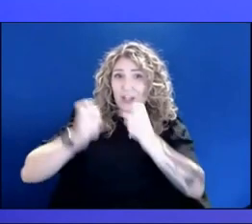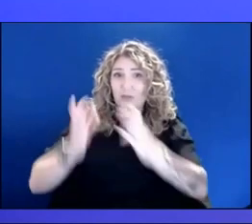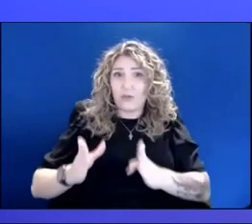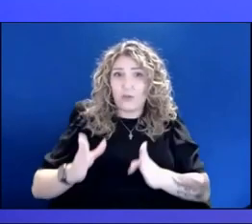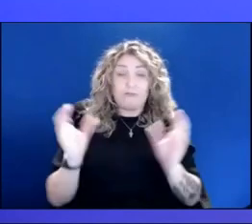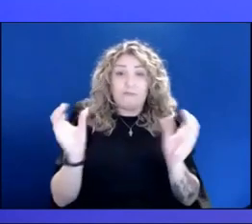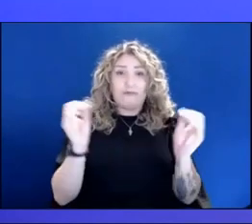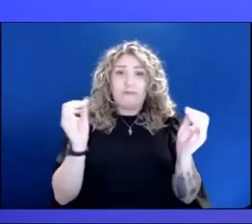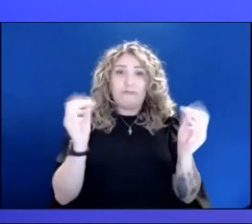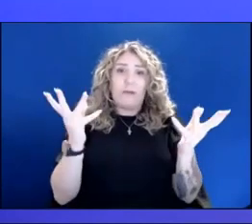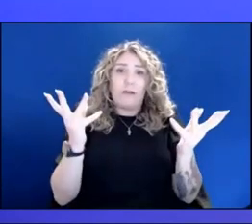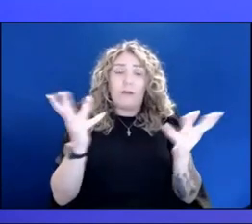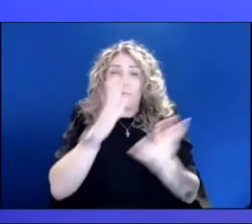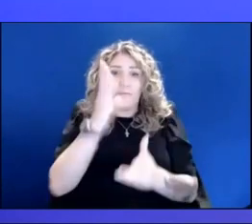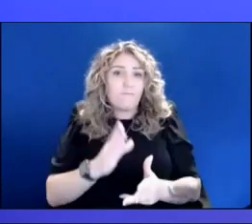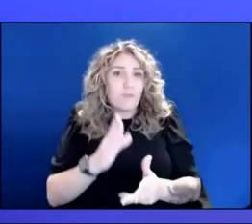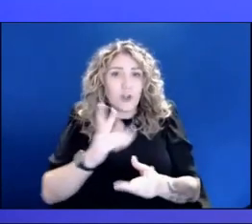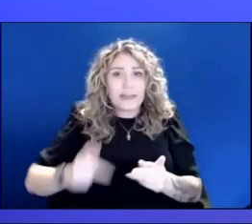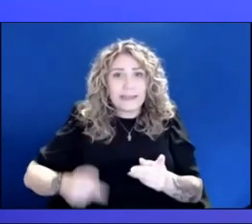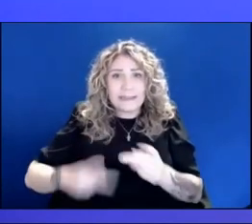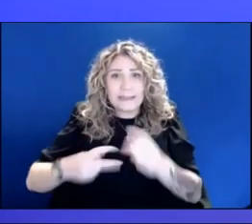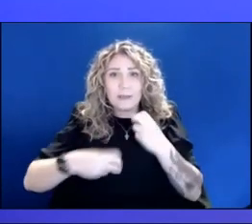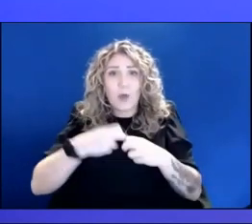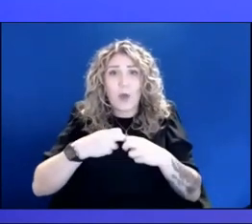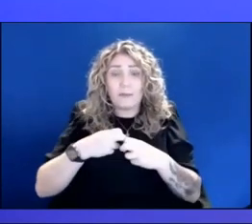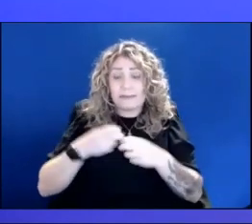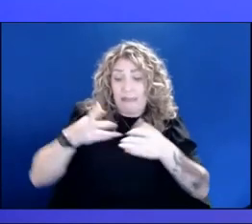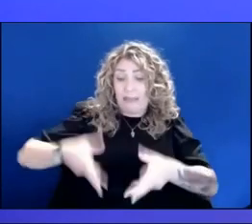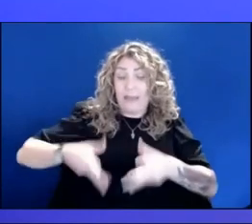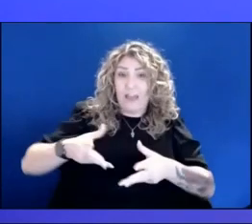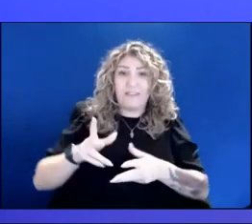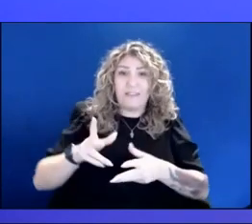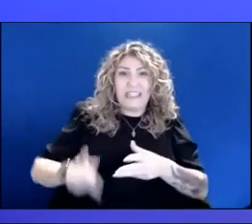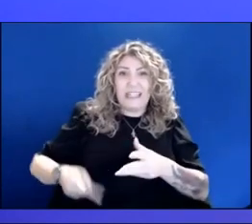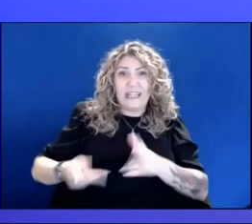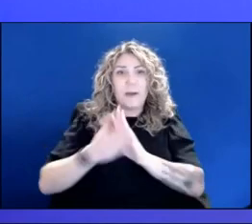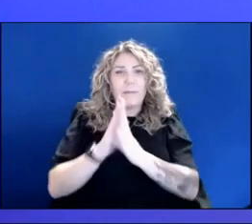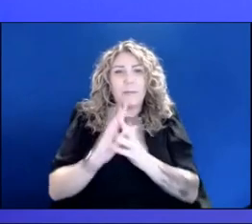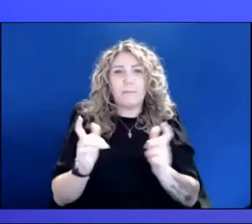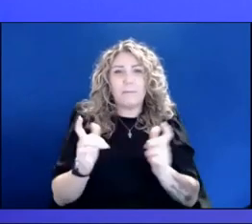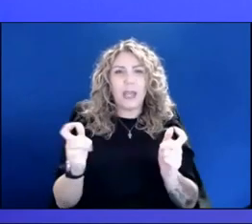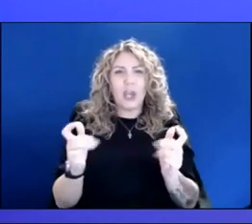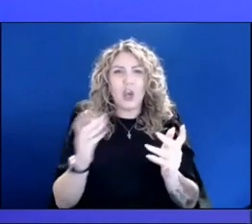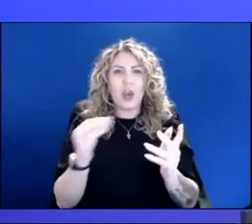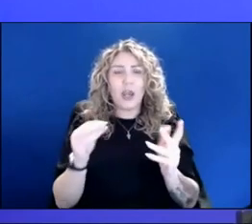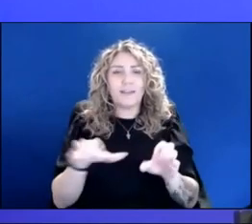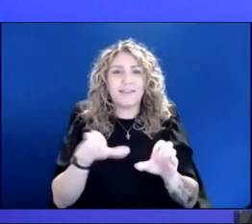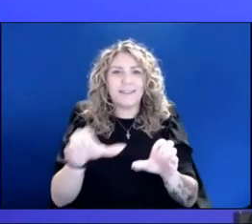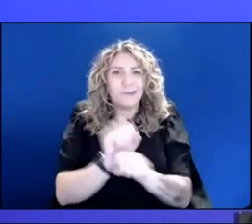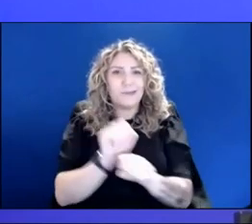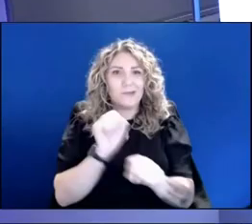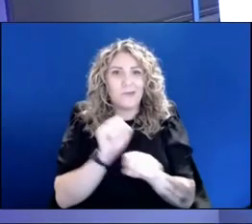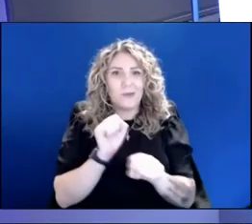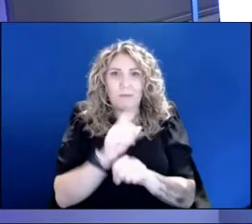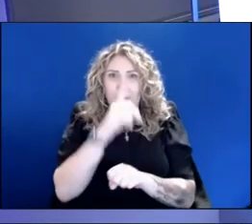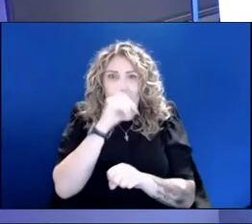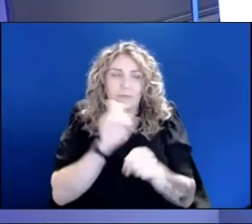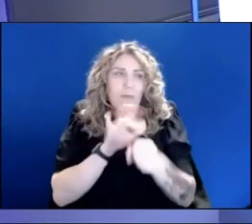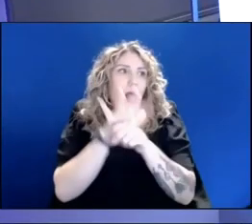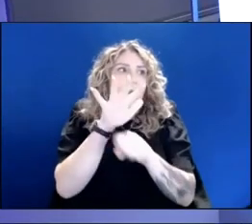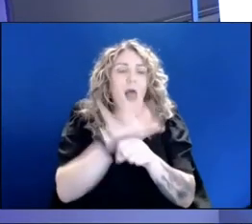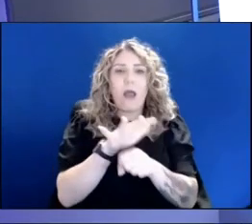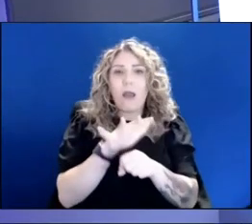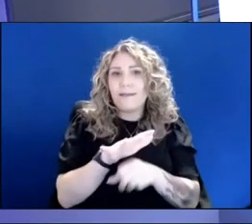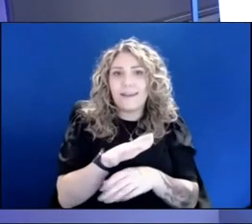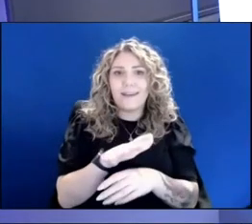problems. So the one kidney, the remaining kidney gets a little bit bigger, and it still does its job because we have plenty of reserves. Right. So we kind of, I mean, when people say you only